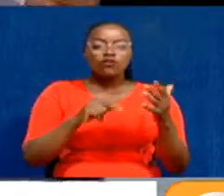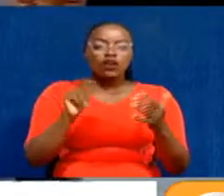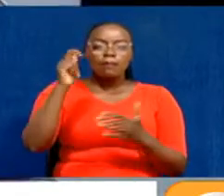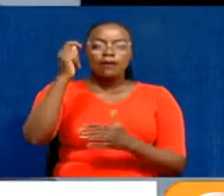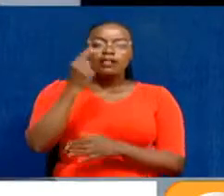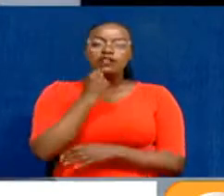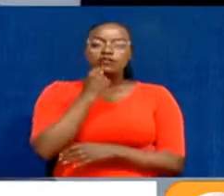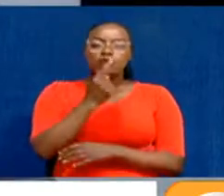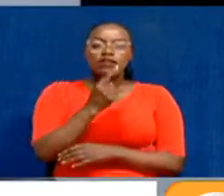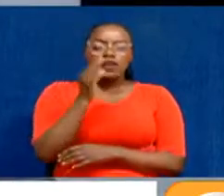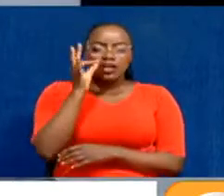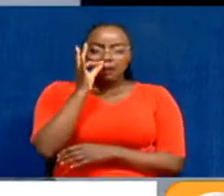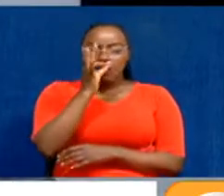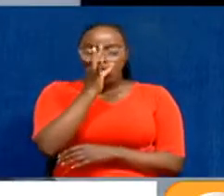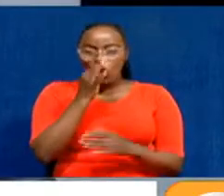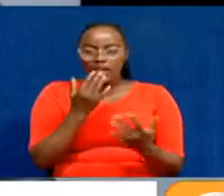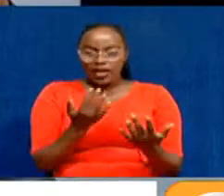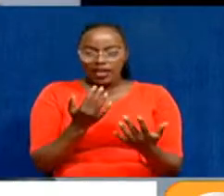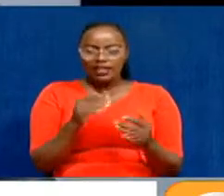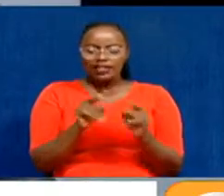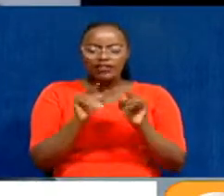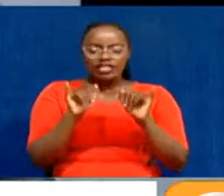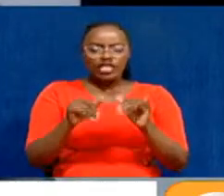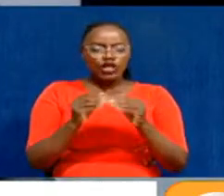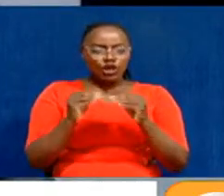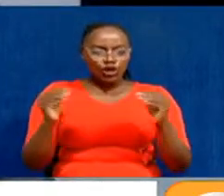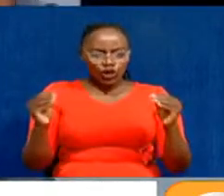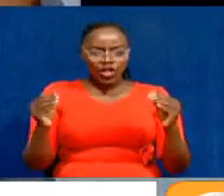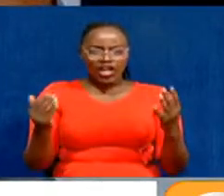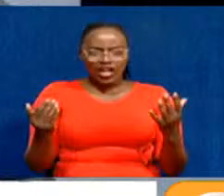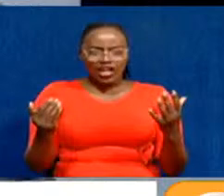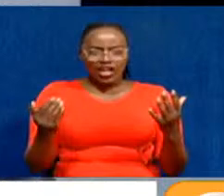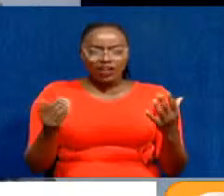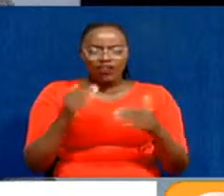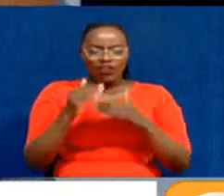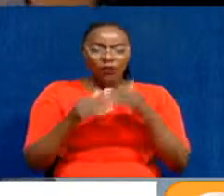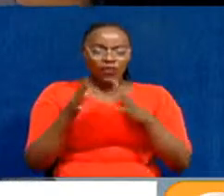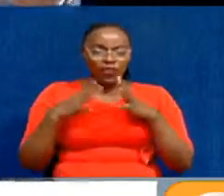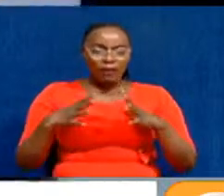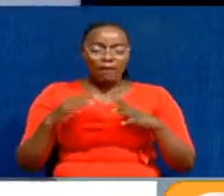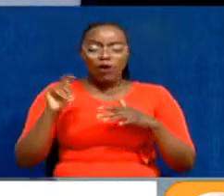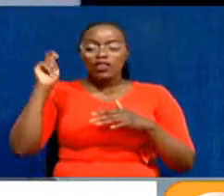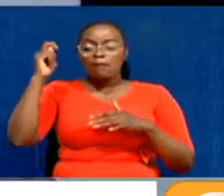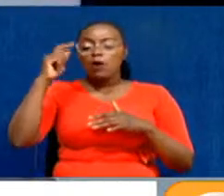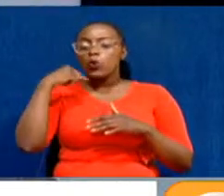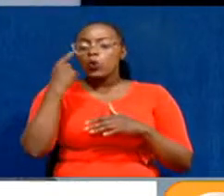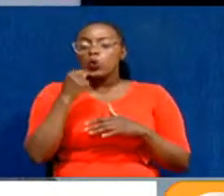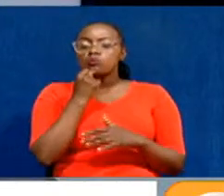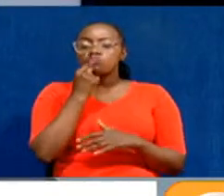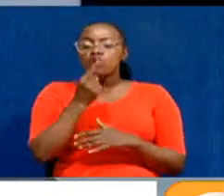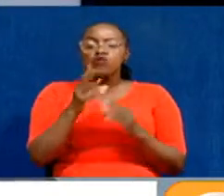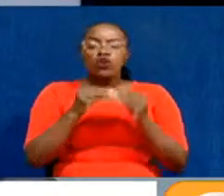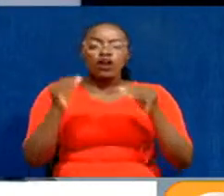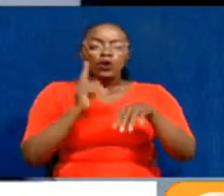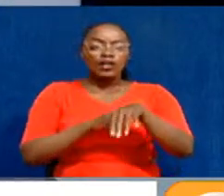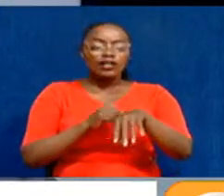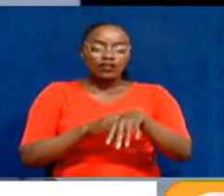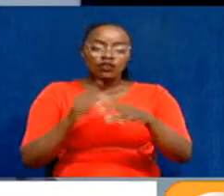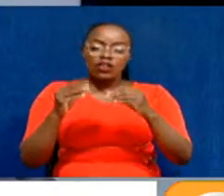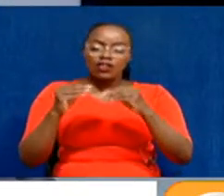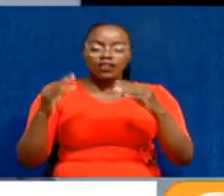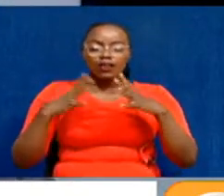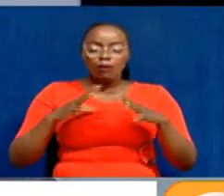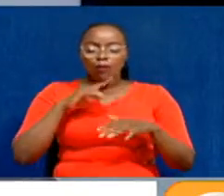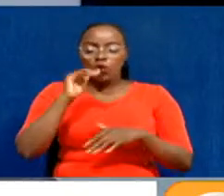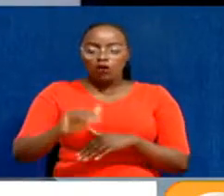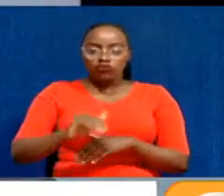Rice Moi Kibaki. You know, it took a while because all the presidents were Moi for a long time, for a lot of people who